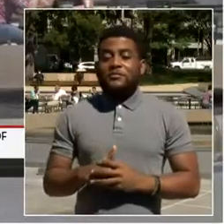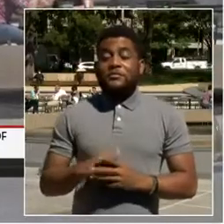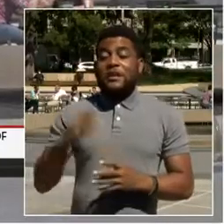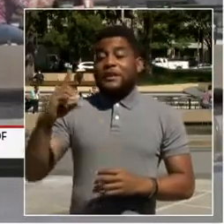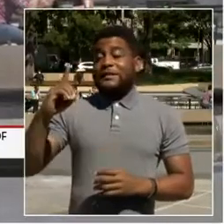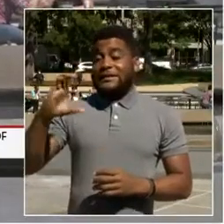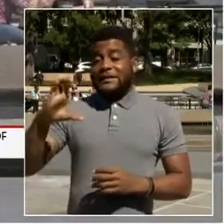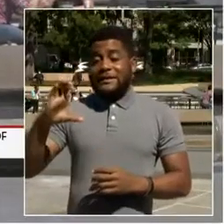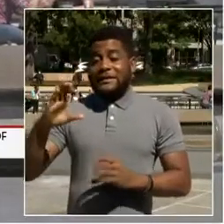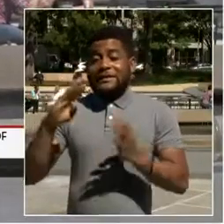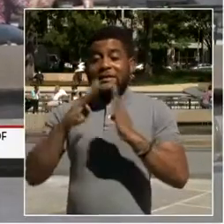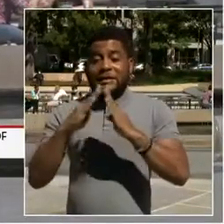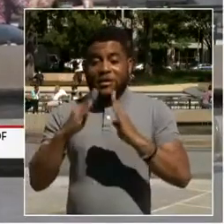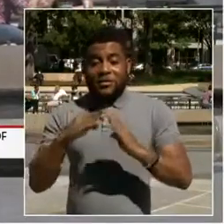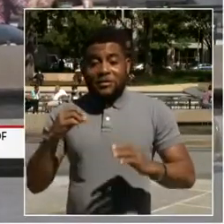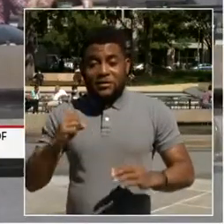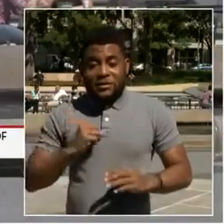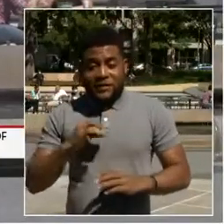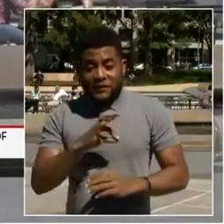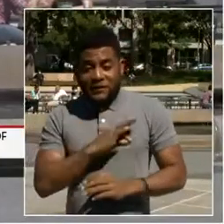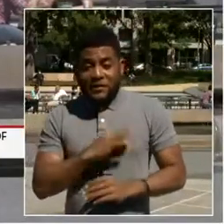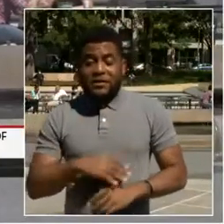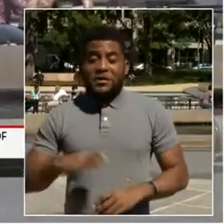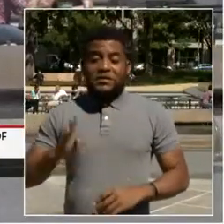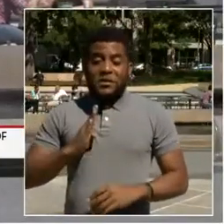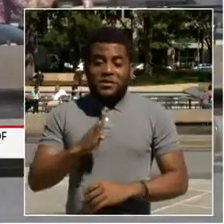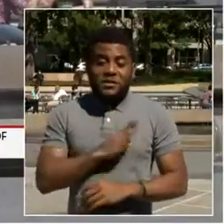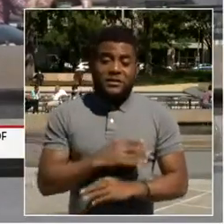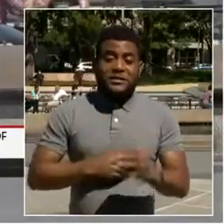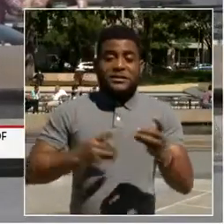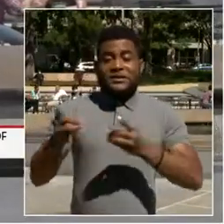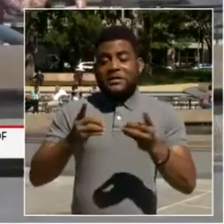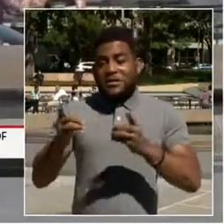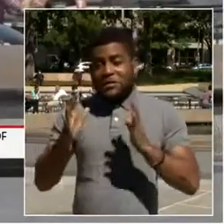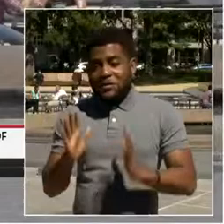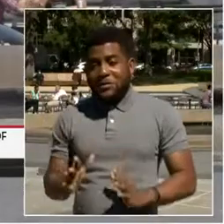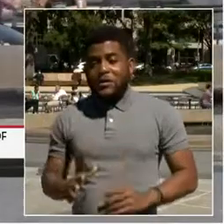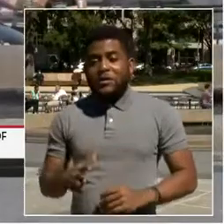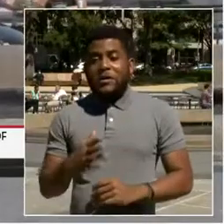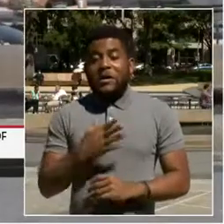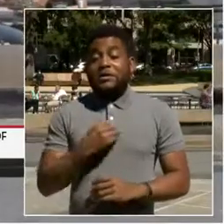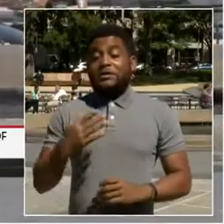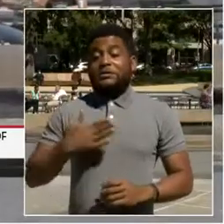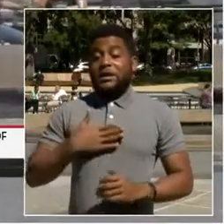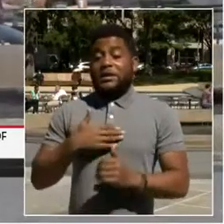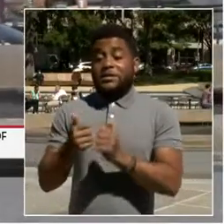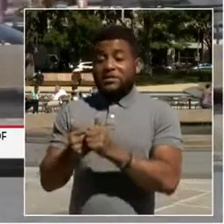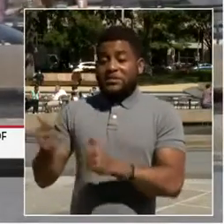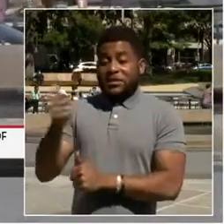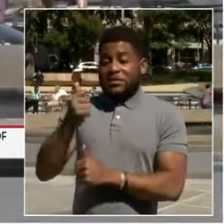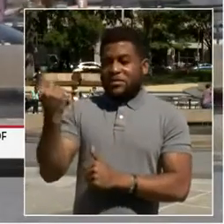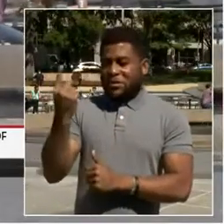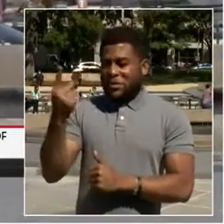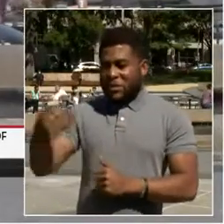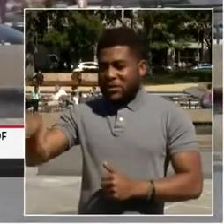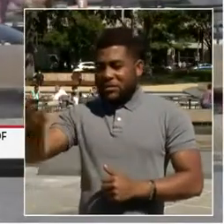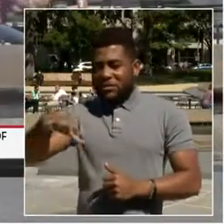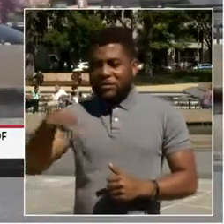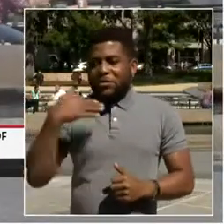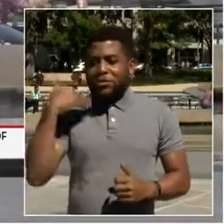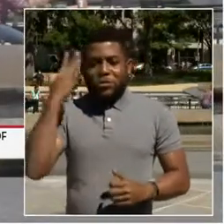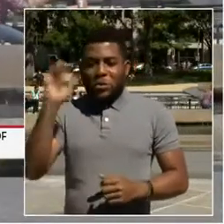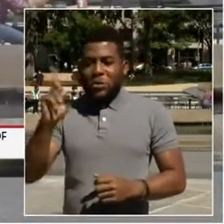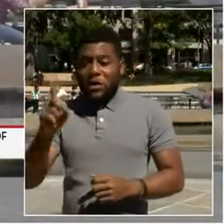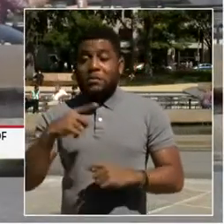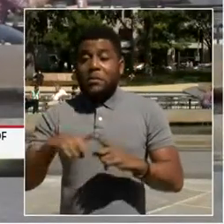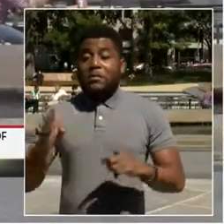board of directors, and I know my board chair, Greg Odell, is here, towering somewhere in the crowd. Greg and our board members, thank